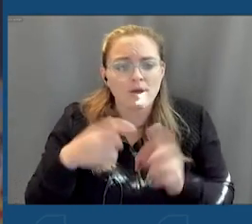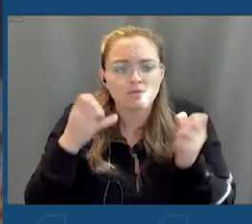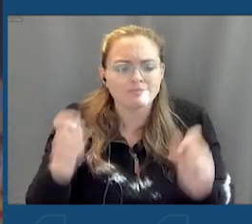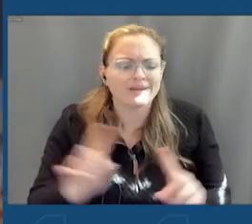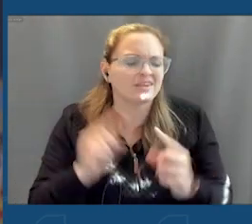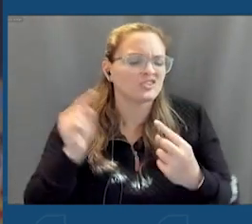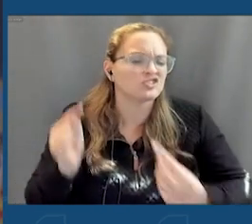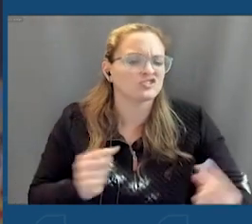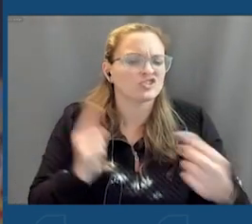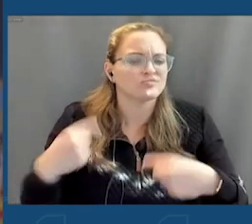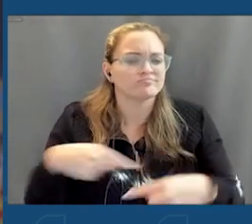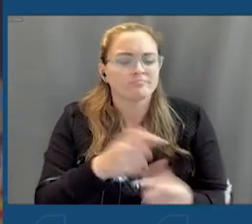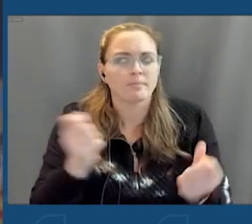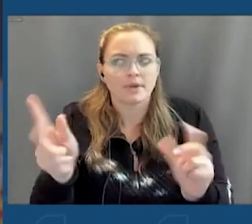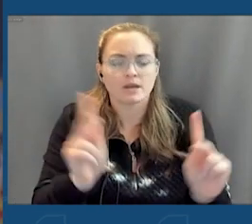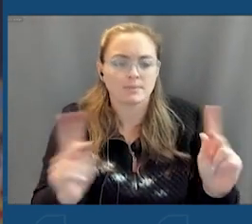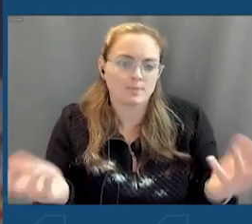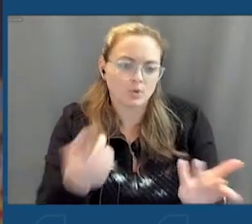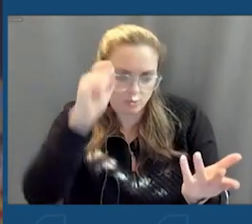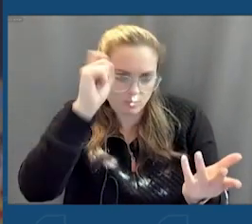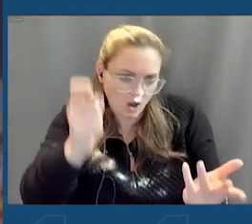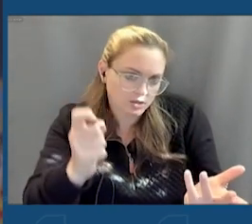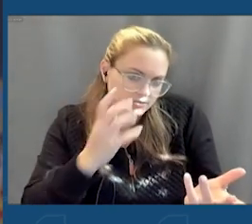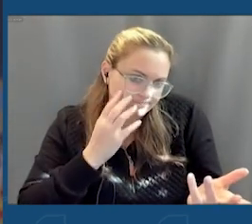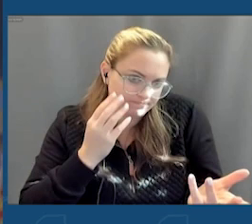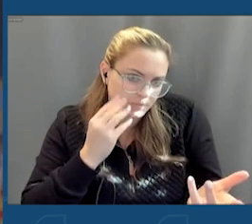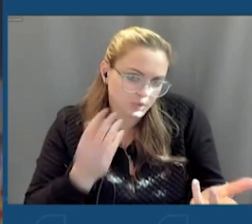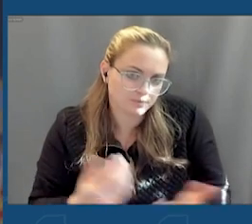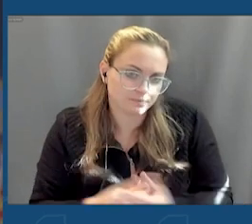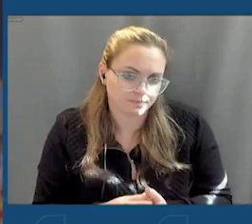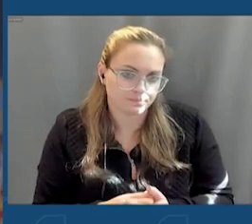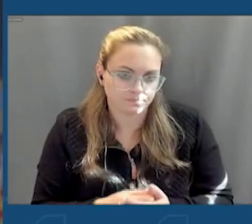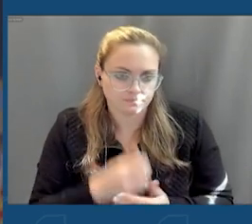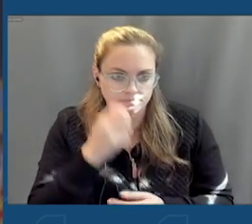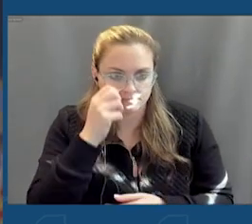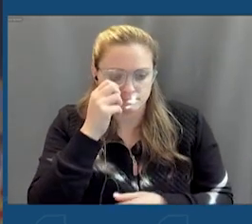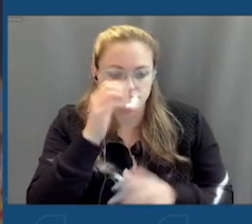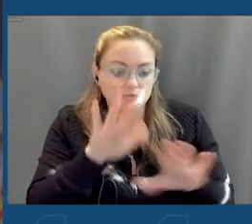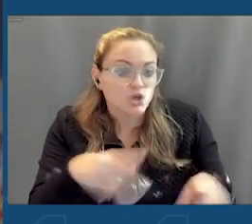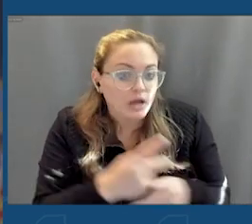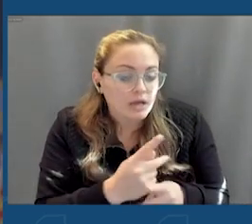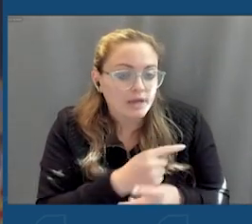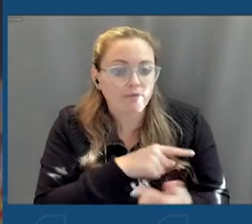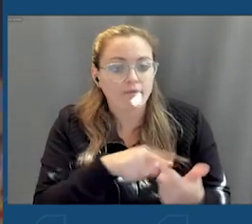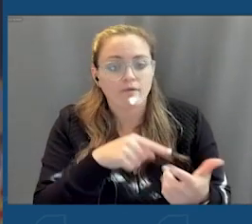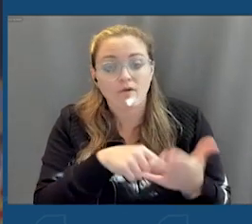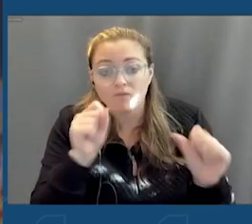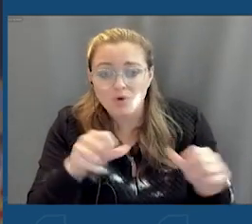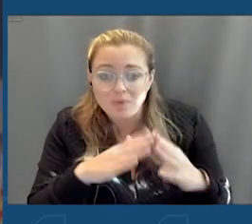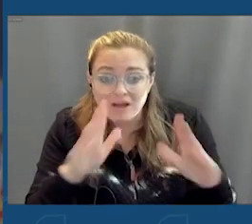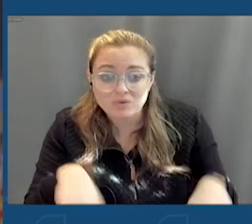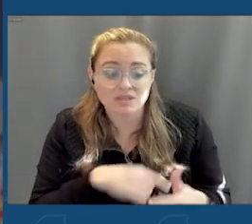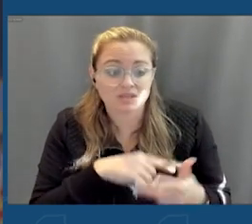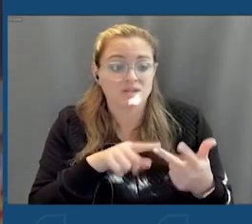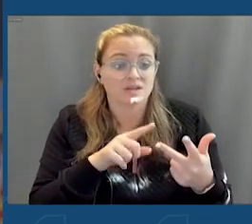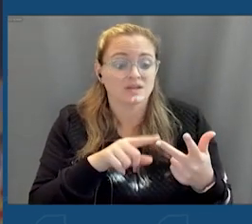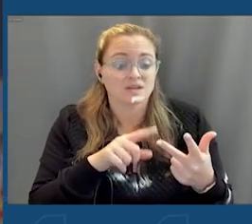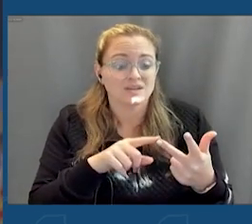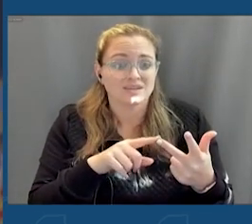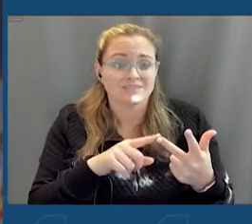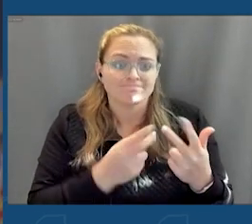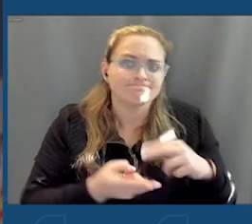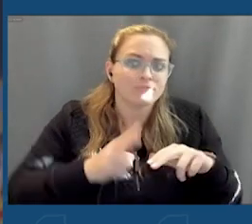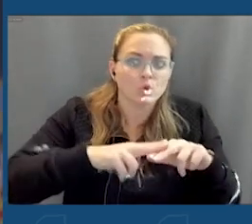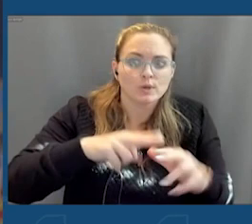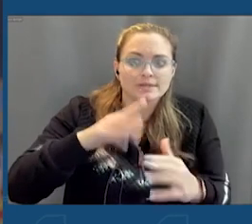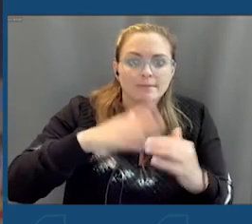struggles that many of the people in the Bronx are dealing with. Childcare, affordable housing, raising the minimum wage. You